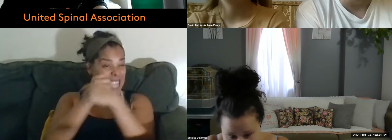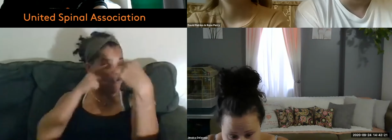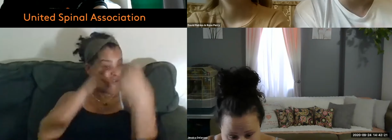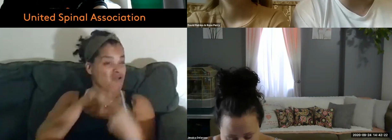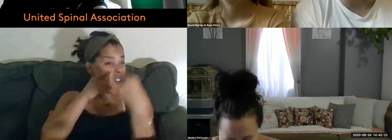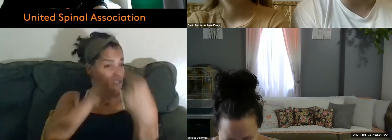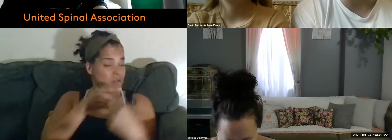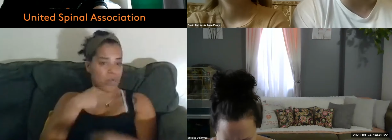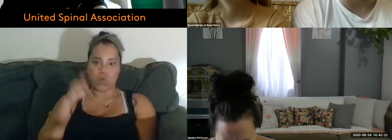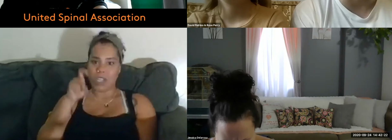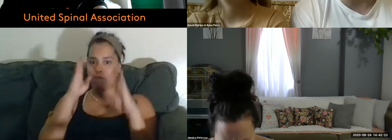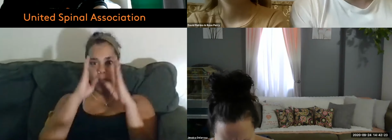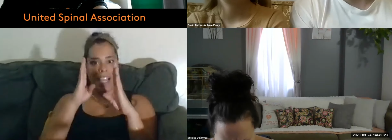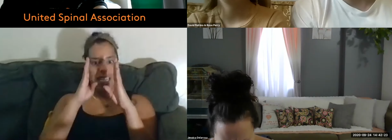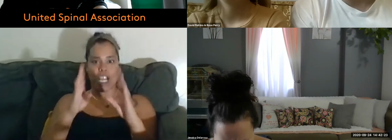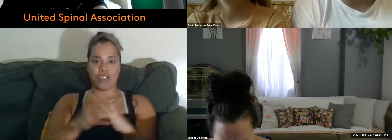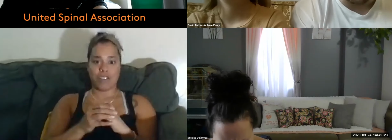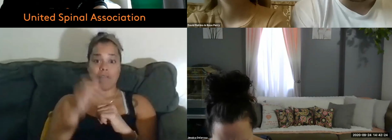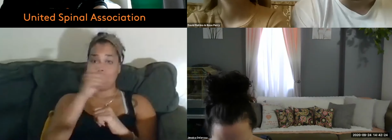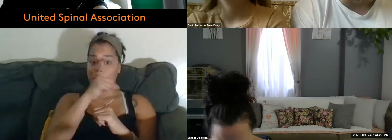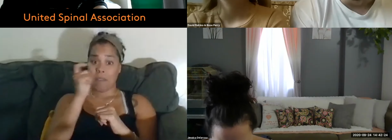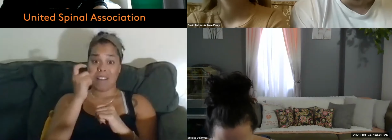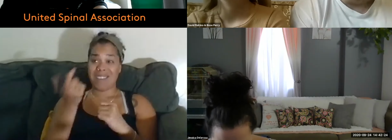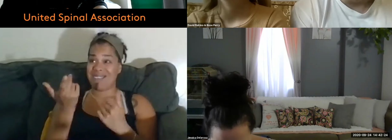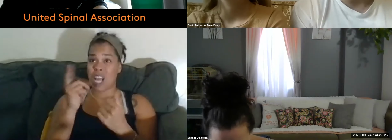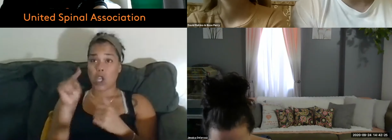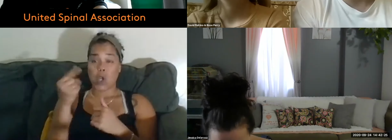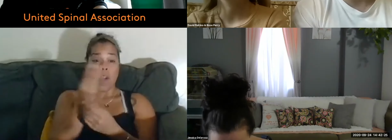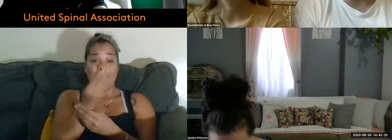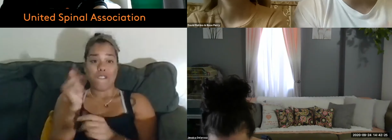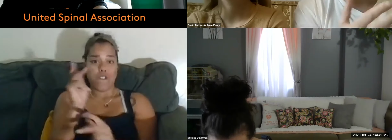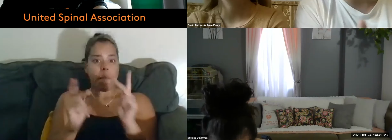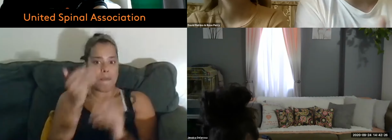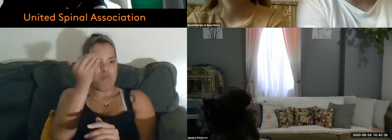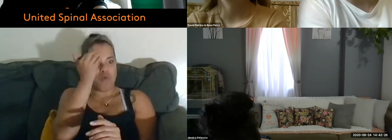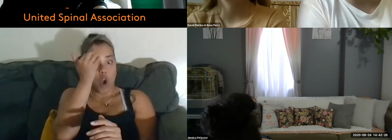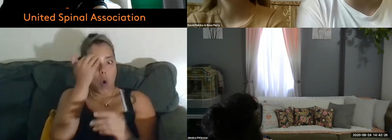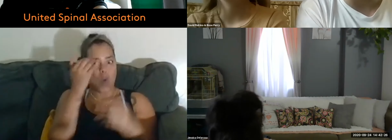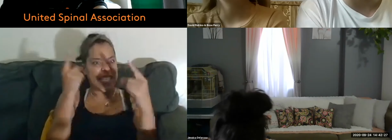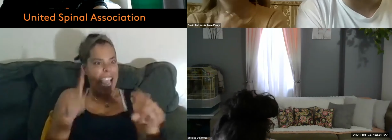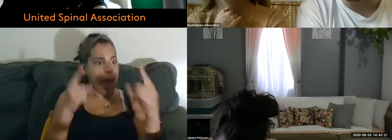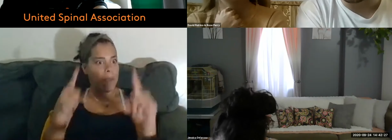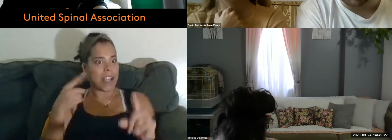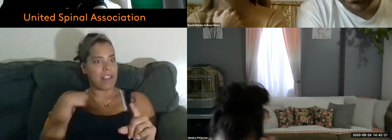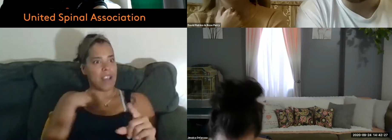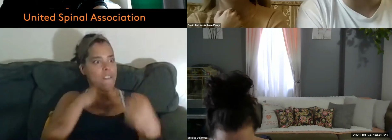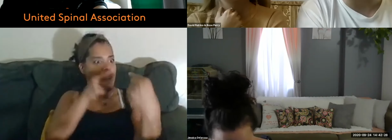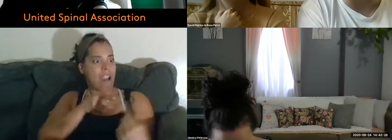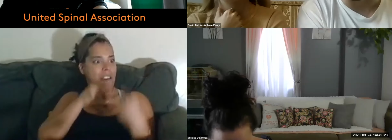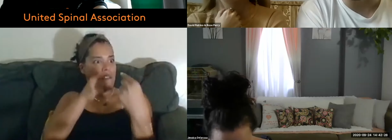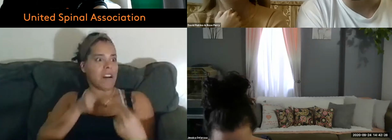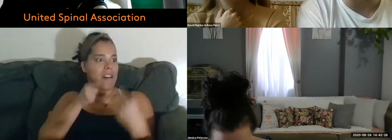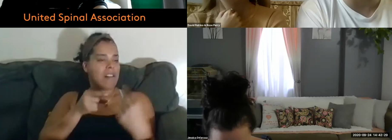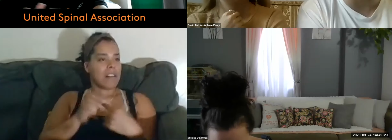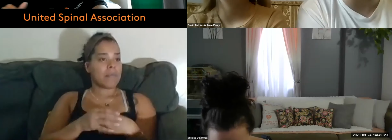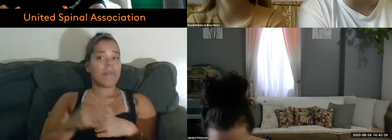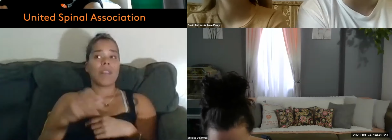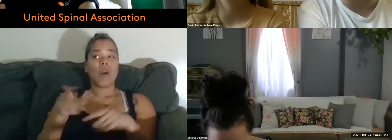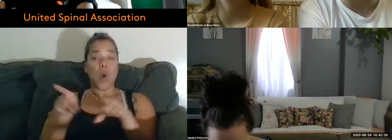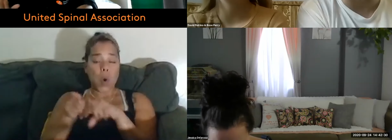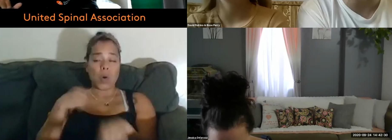you, very few people know that this fight is even happening. And then we need to explain why it's important,